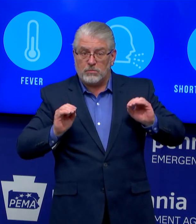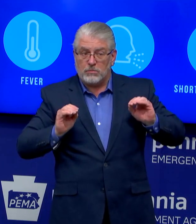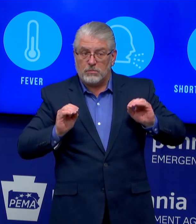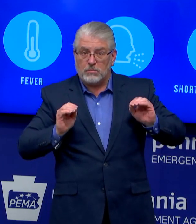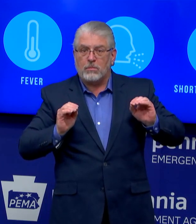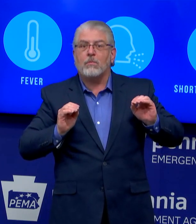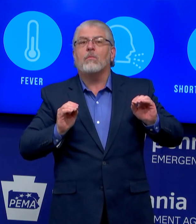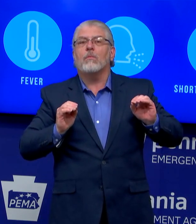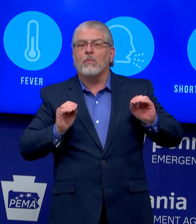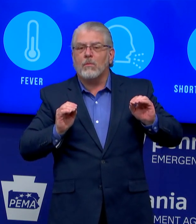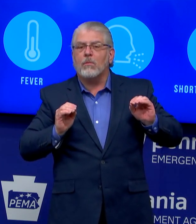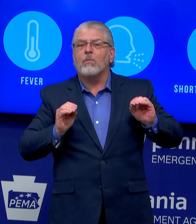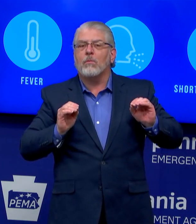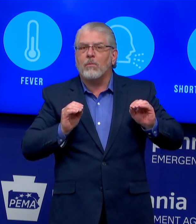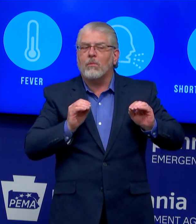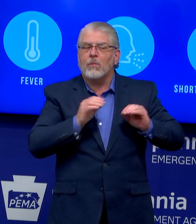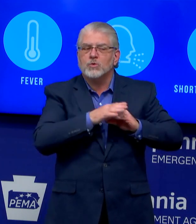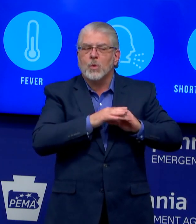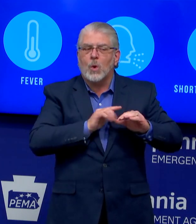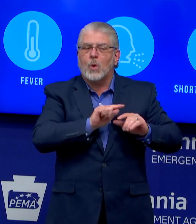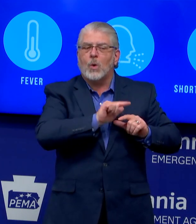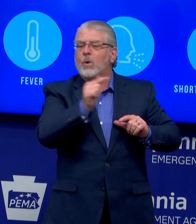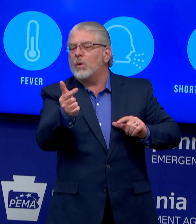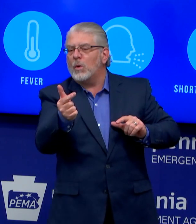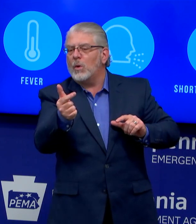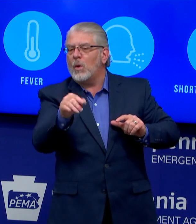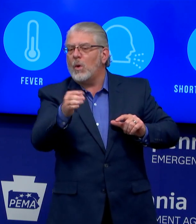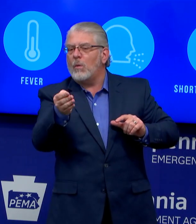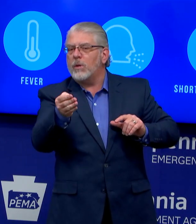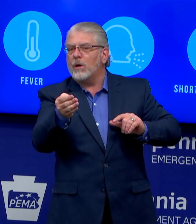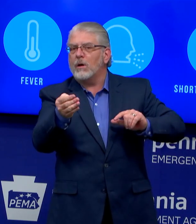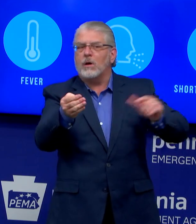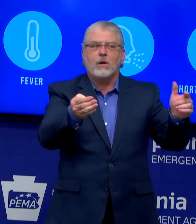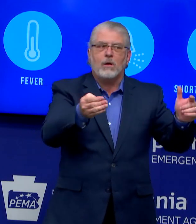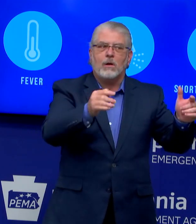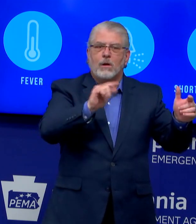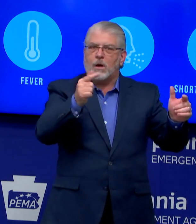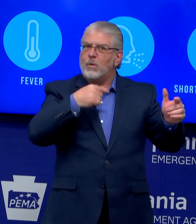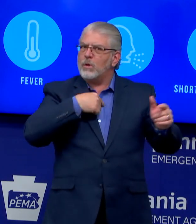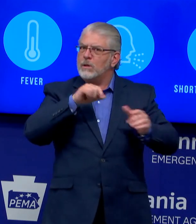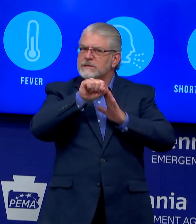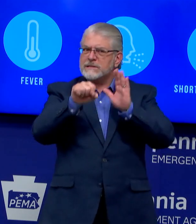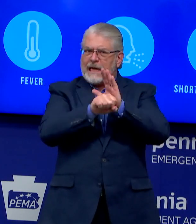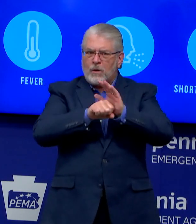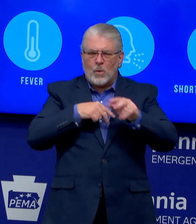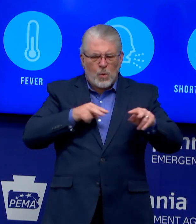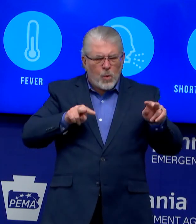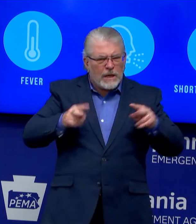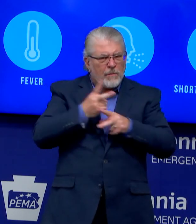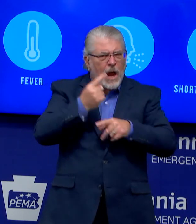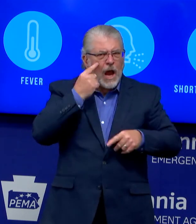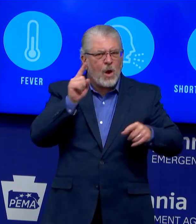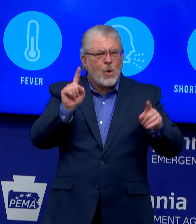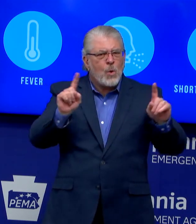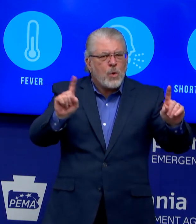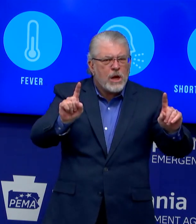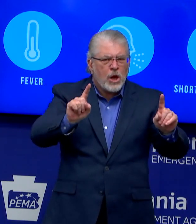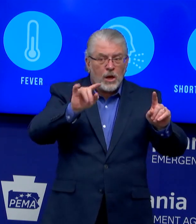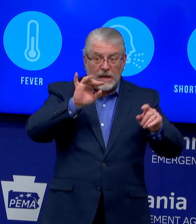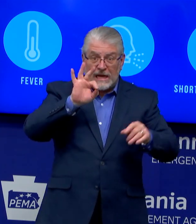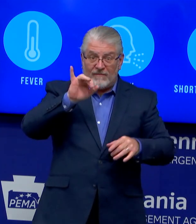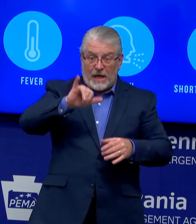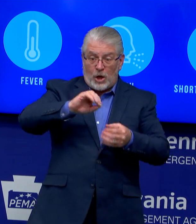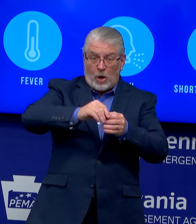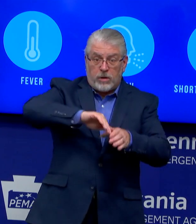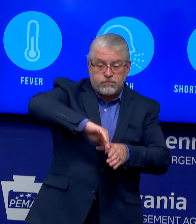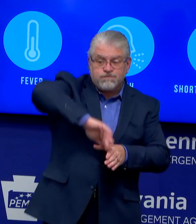way throughout the state, watching really carefully for new spikes, for new outbreaks of COVID-19. This has been described by